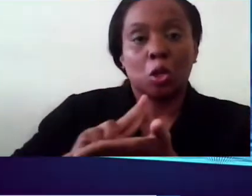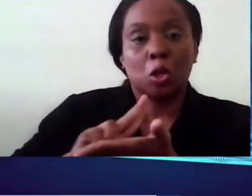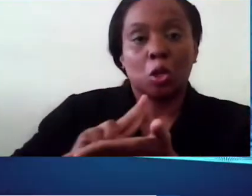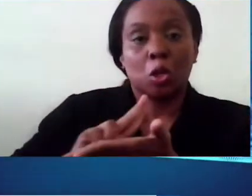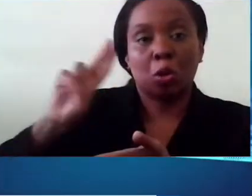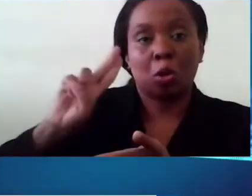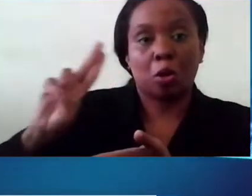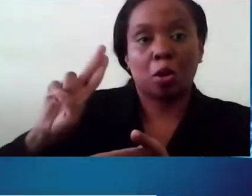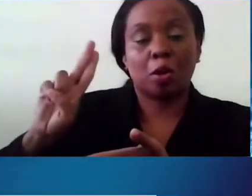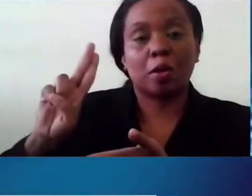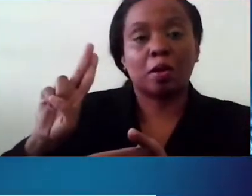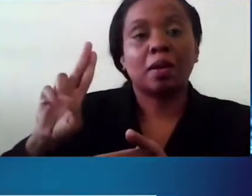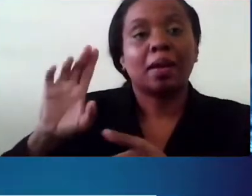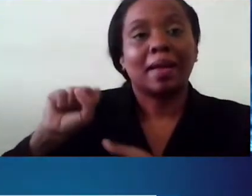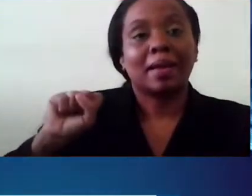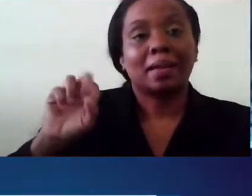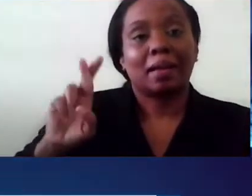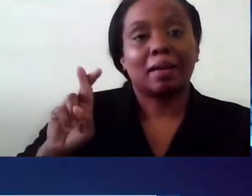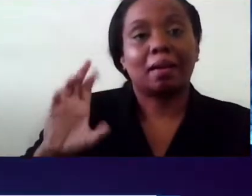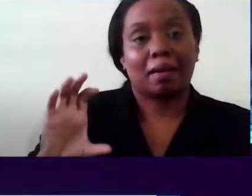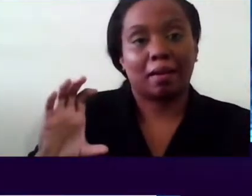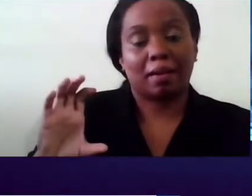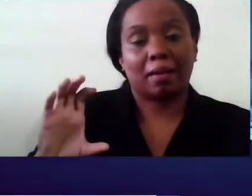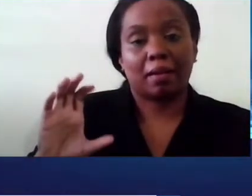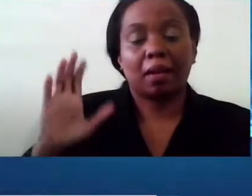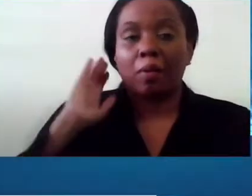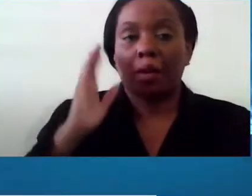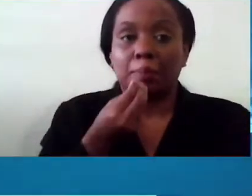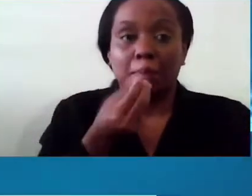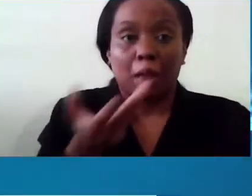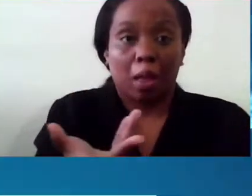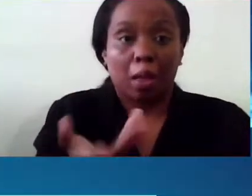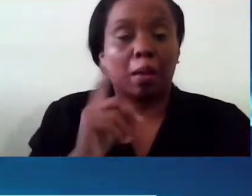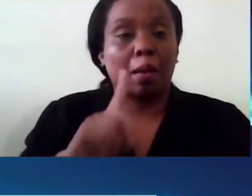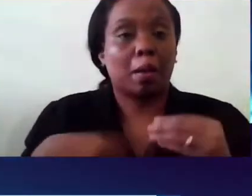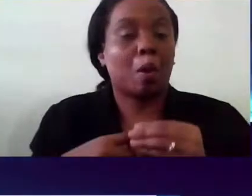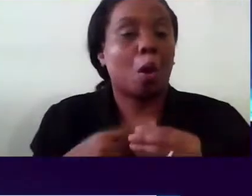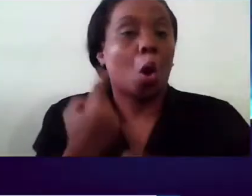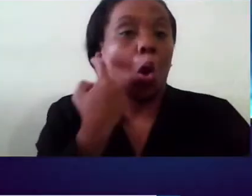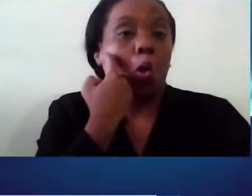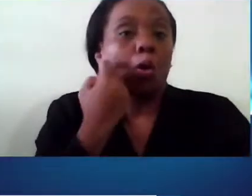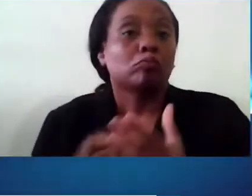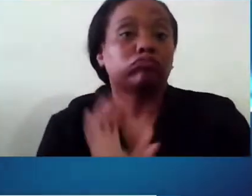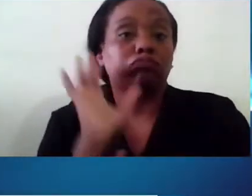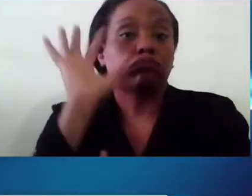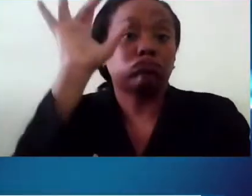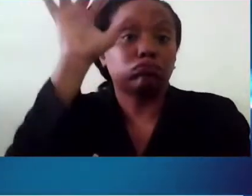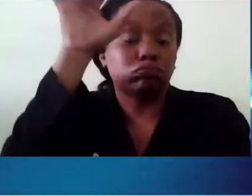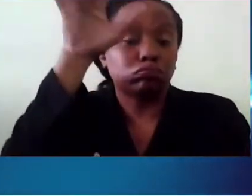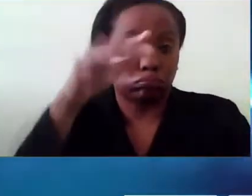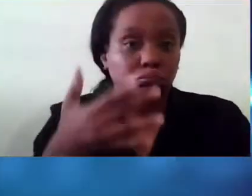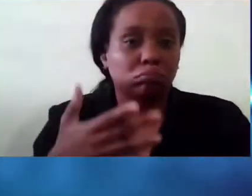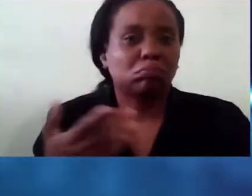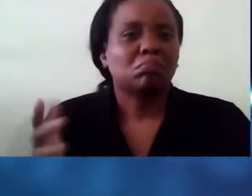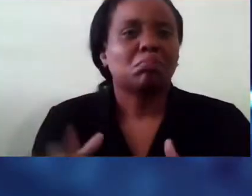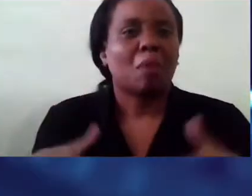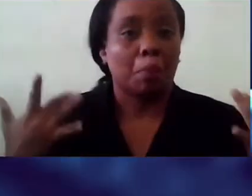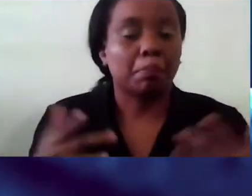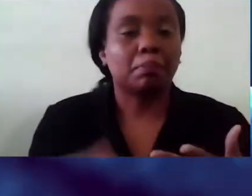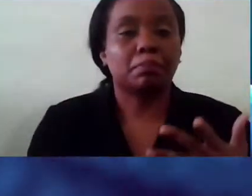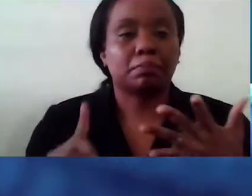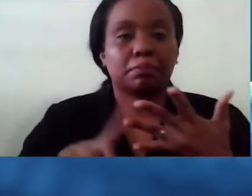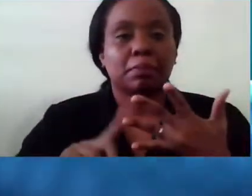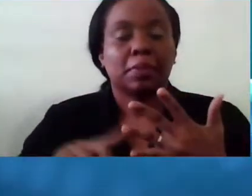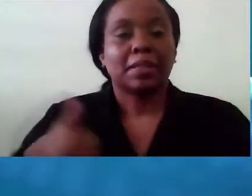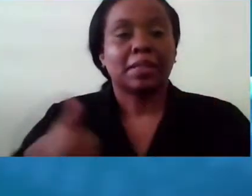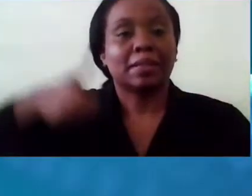Research Centre, Dr. Erouscilla, who will provide details on the latest activity at the La Soufriere volcano, and the Senior